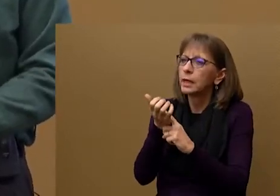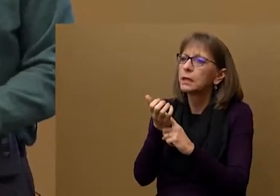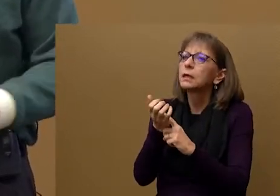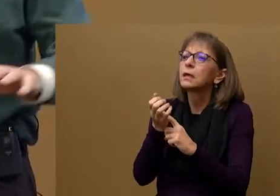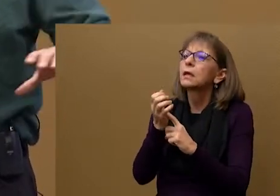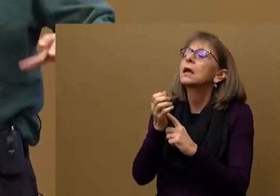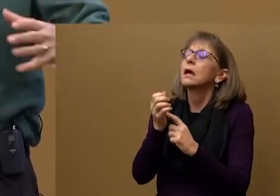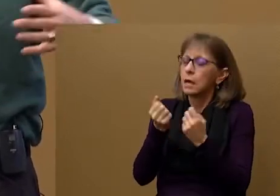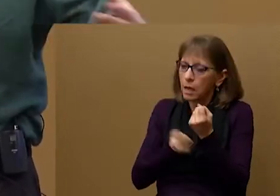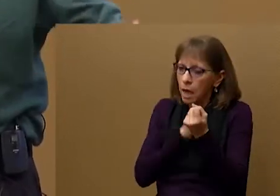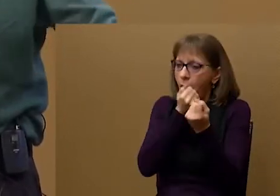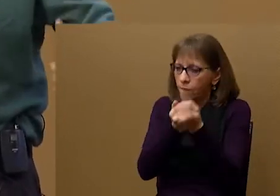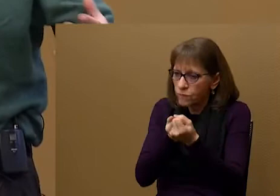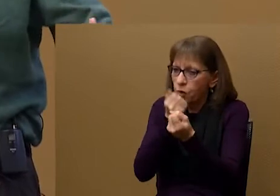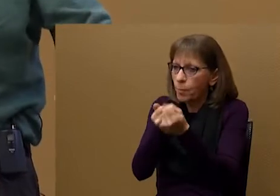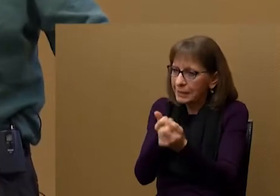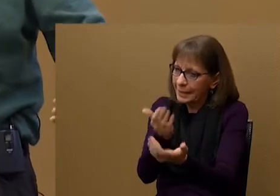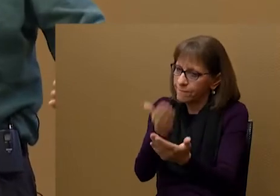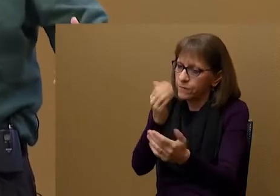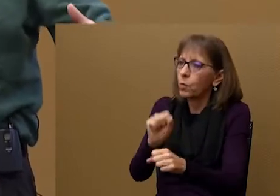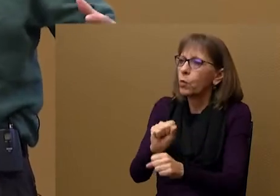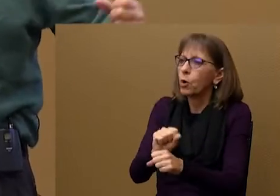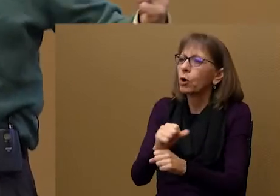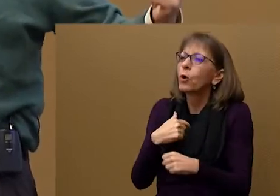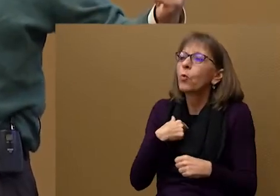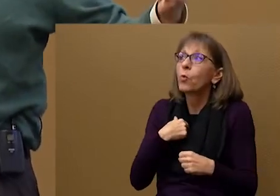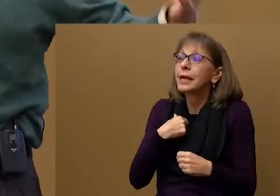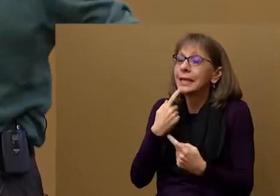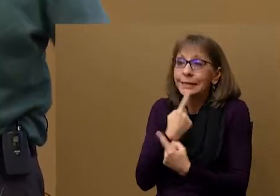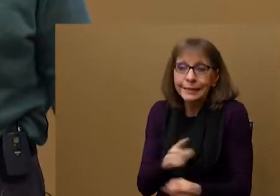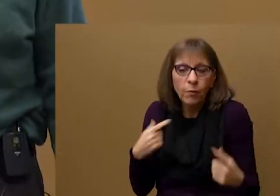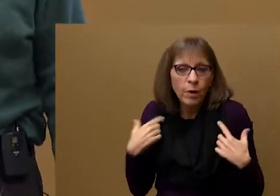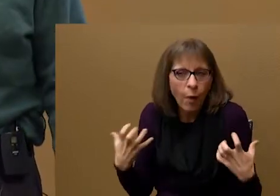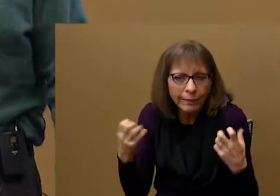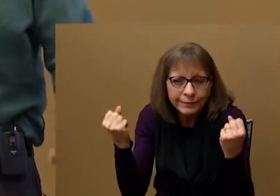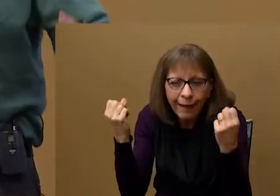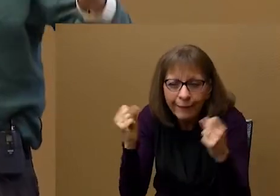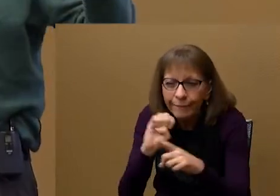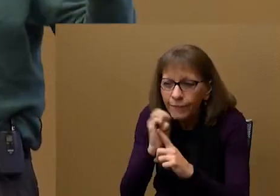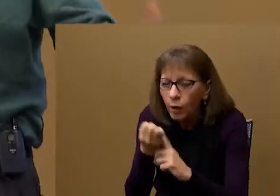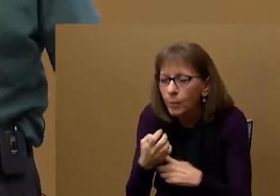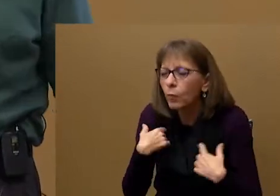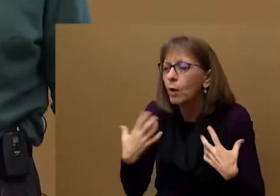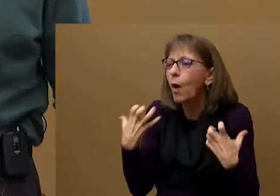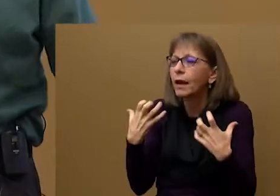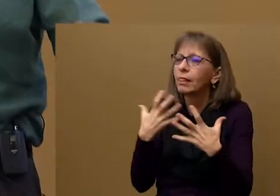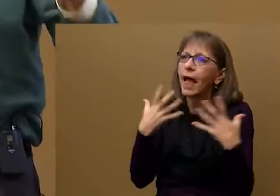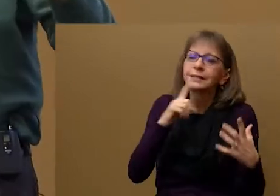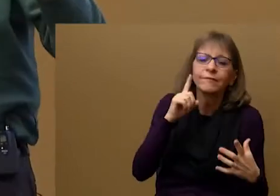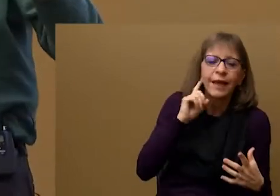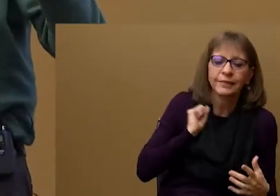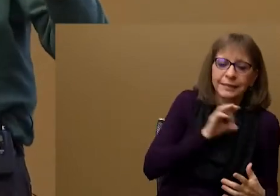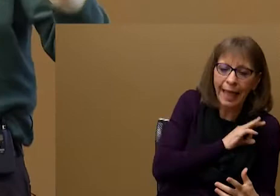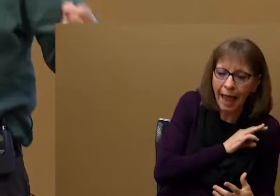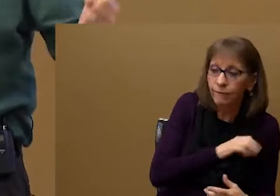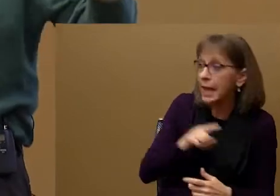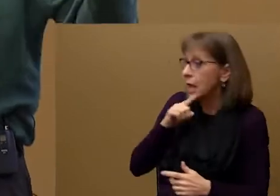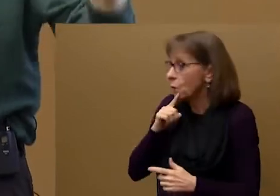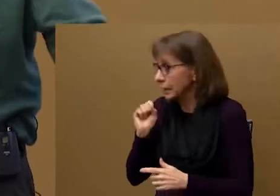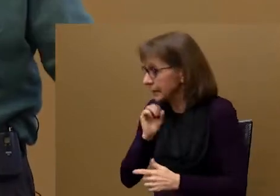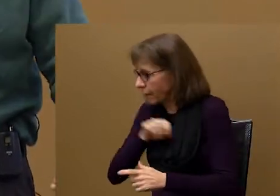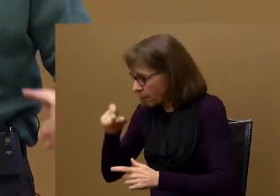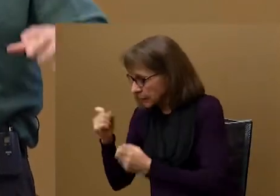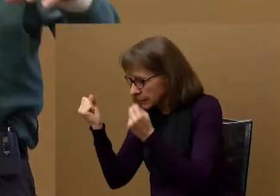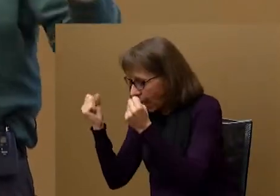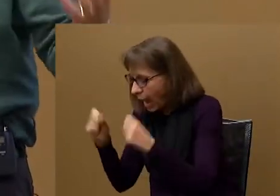work. So we wanted to create a program. It meant to us having a signing environment, lots of deaf staff, lots of hearing staff